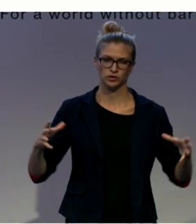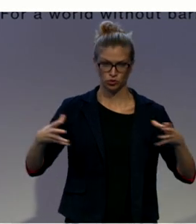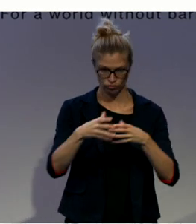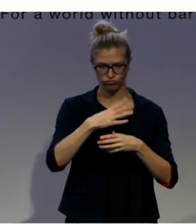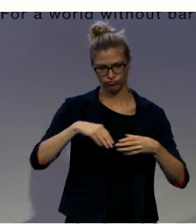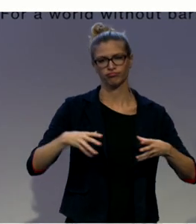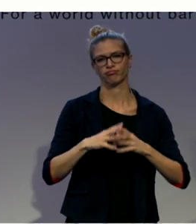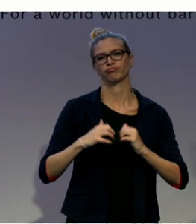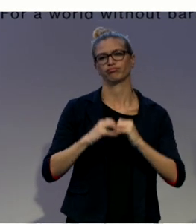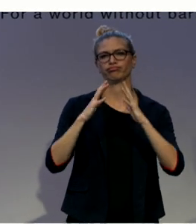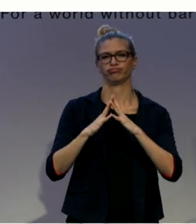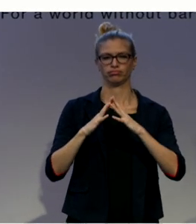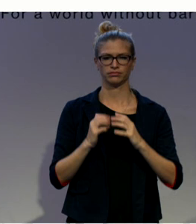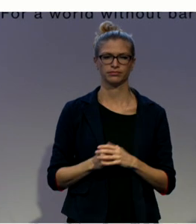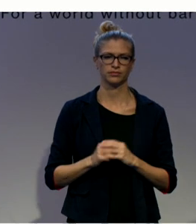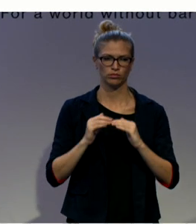Actualmente,